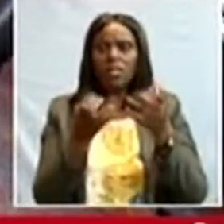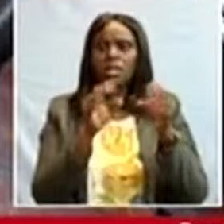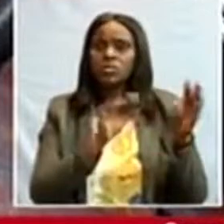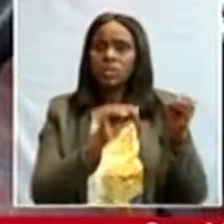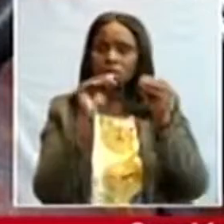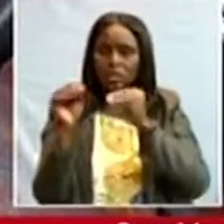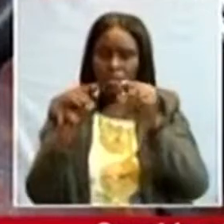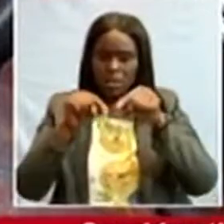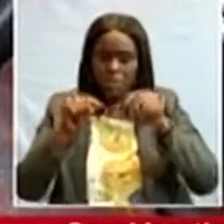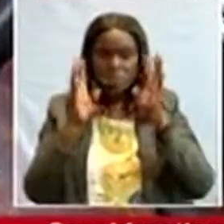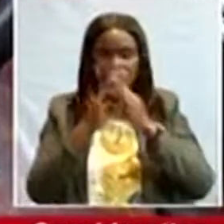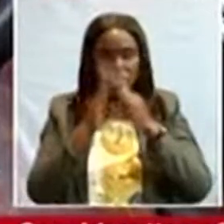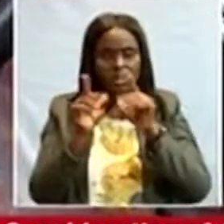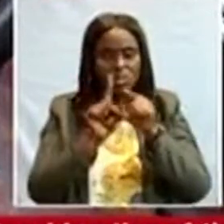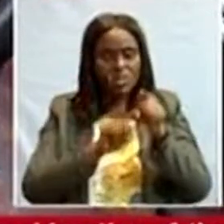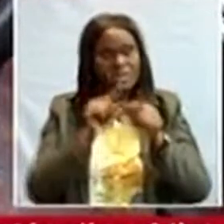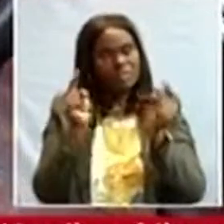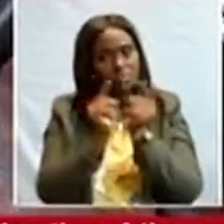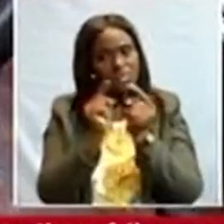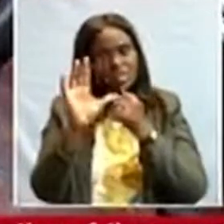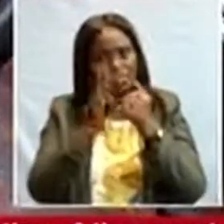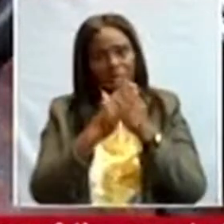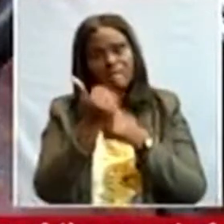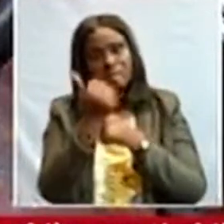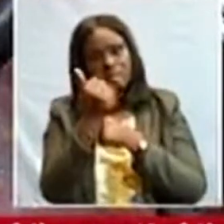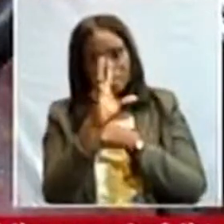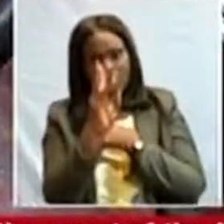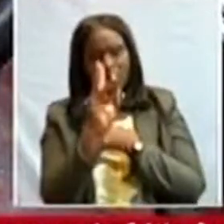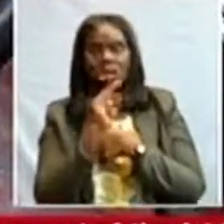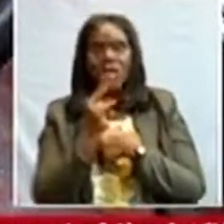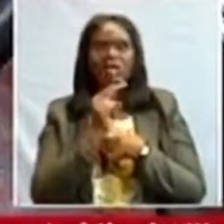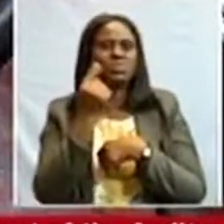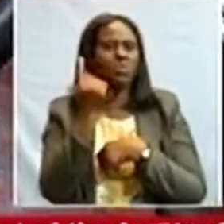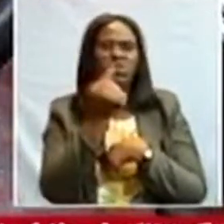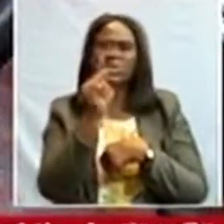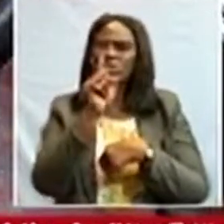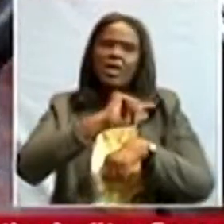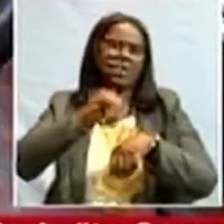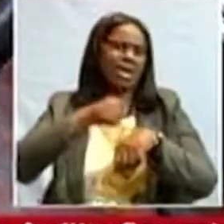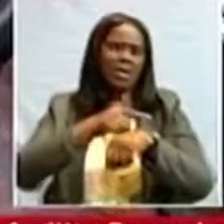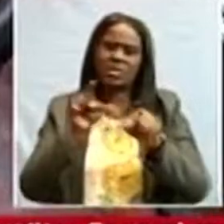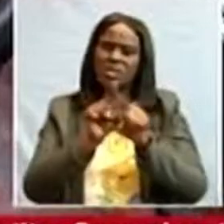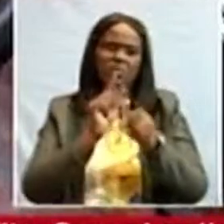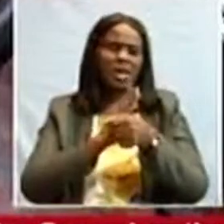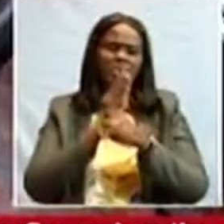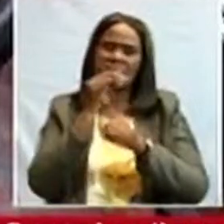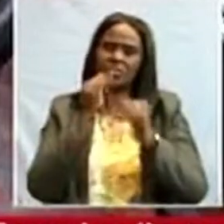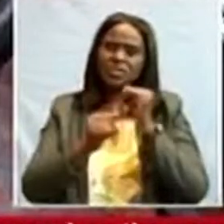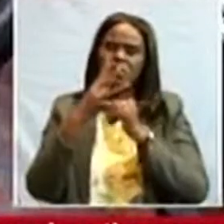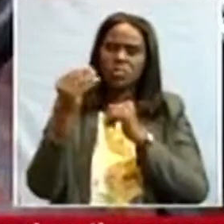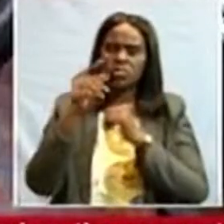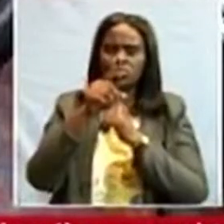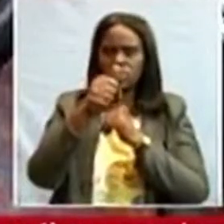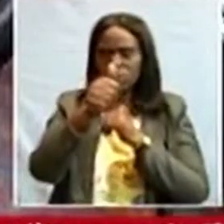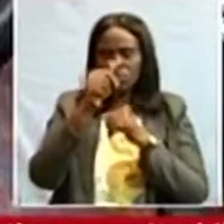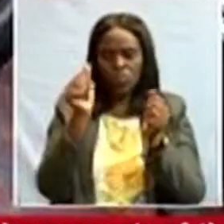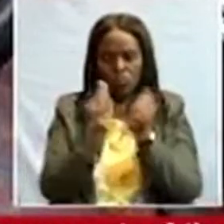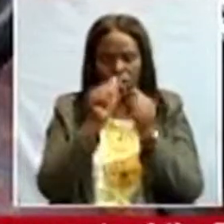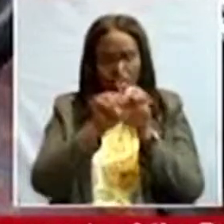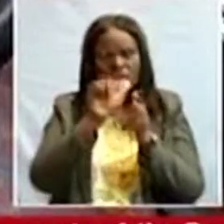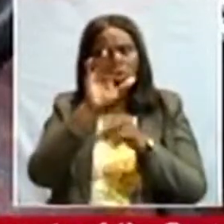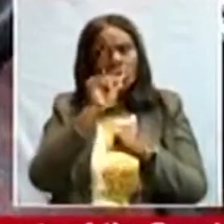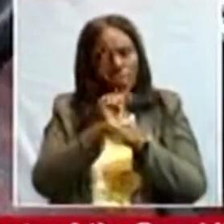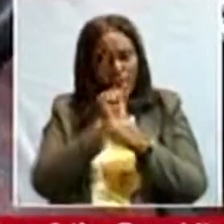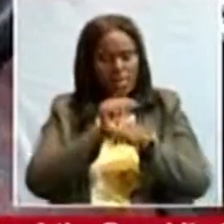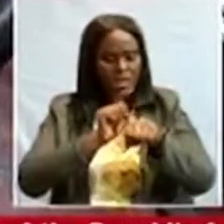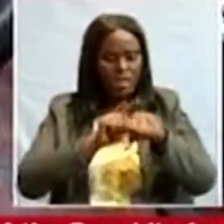this meeting and we meet you at 4. Probably we'll just do an hour and let you go so that you're within your working